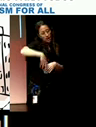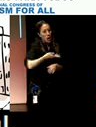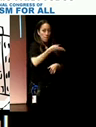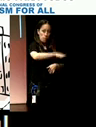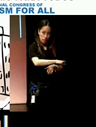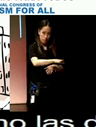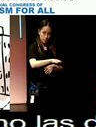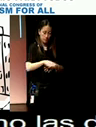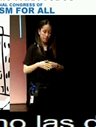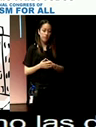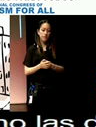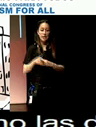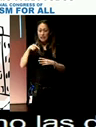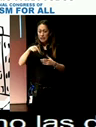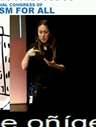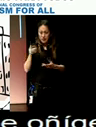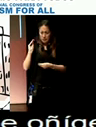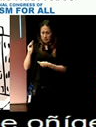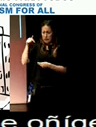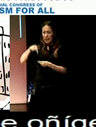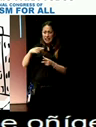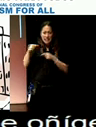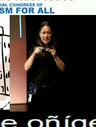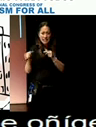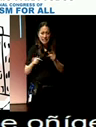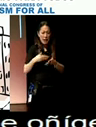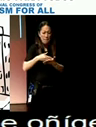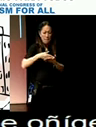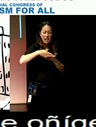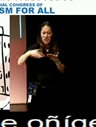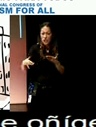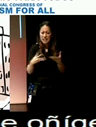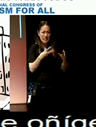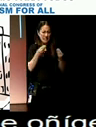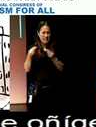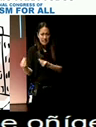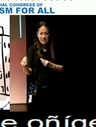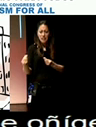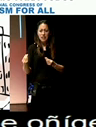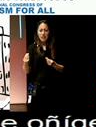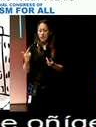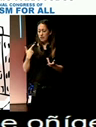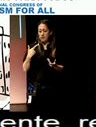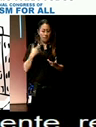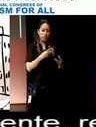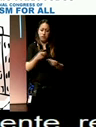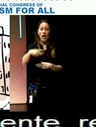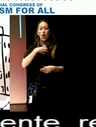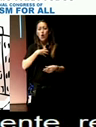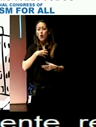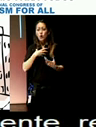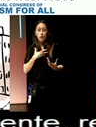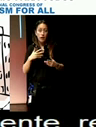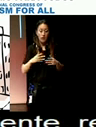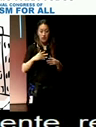see. "But there must be thousands of sea stars on this beach. There are too many. And